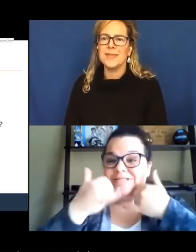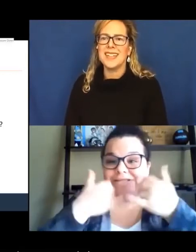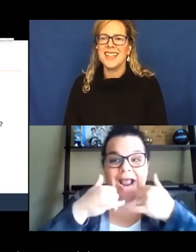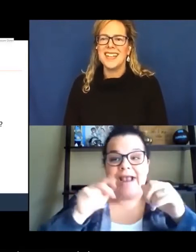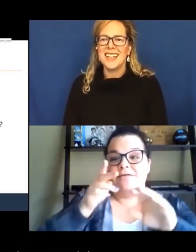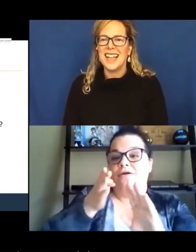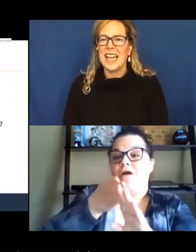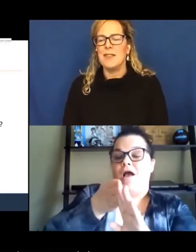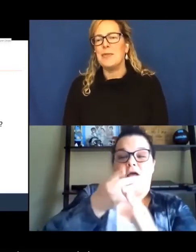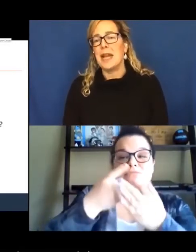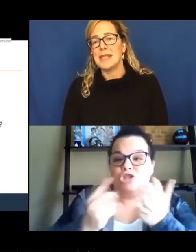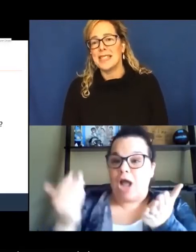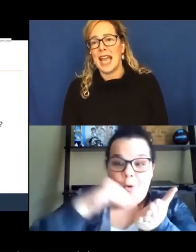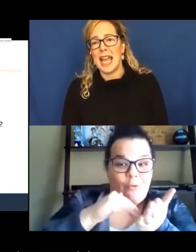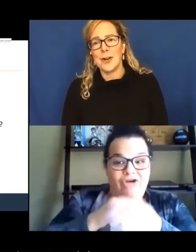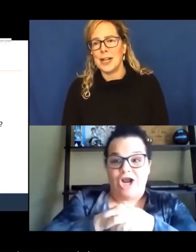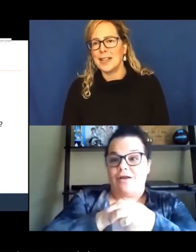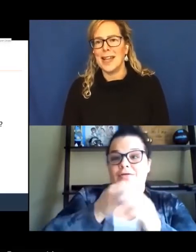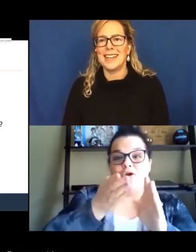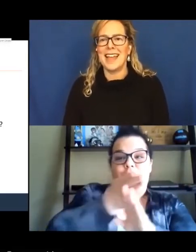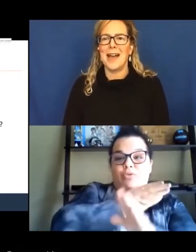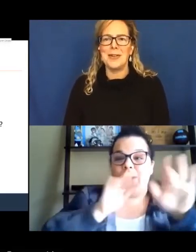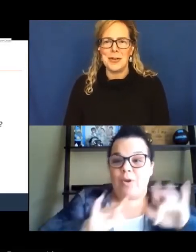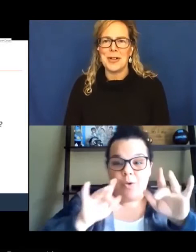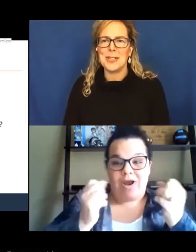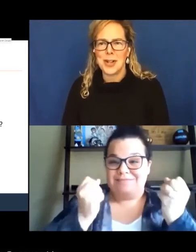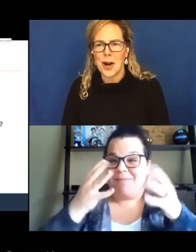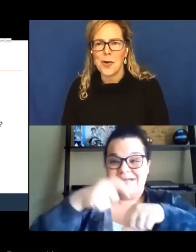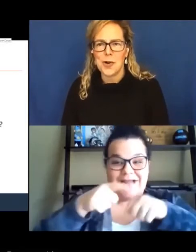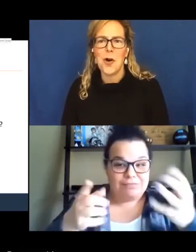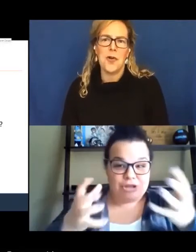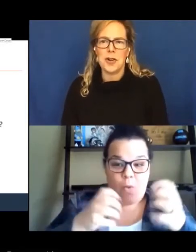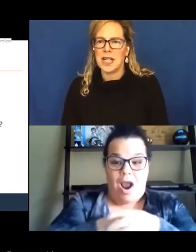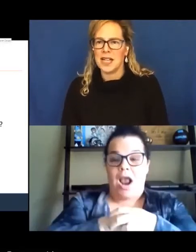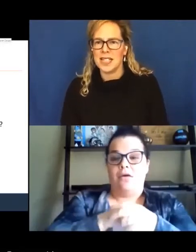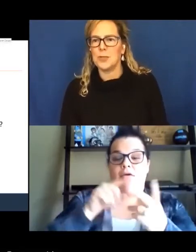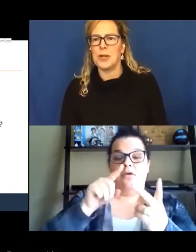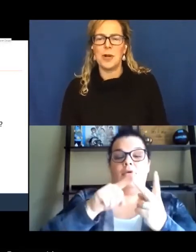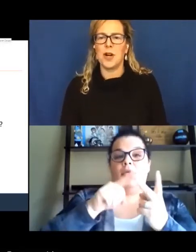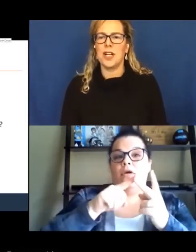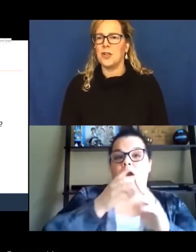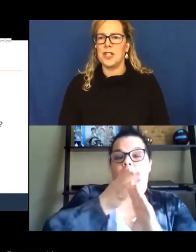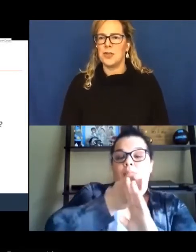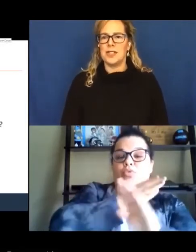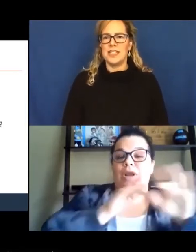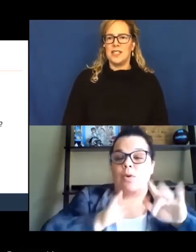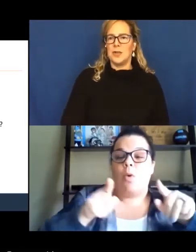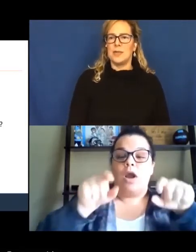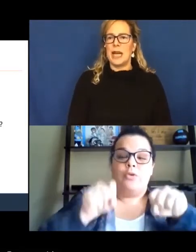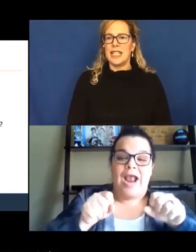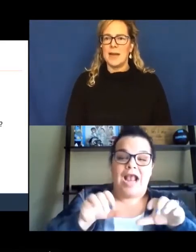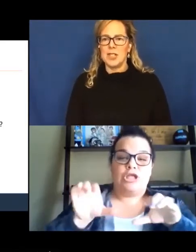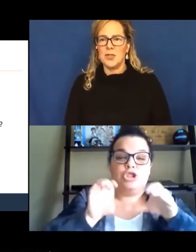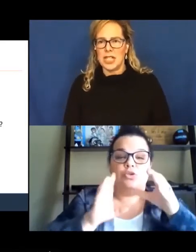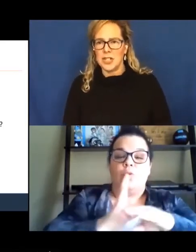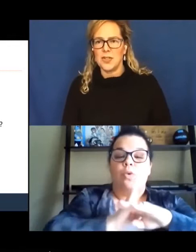meeting, if you make a mistake or anything like that, you can start over because it's pre-recorded. You can do it